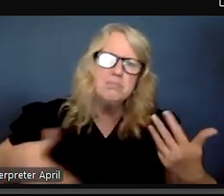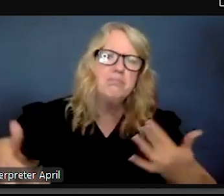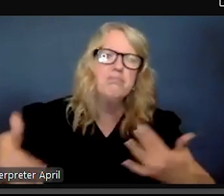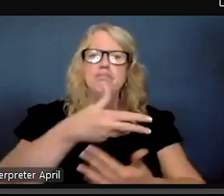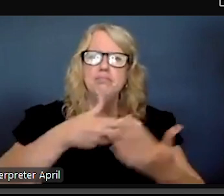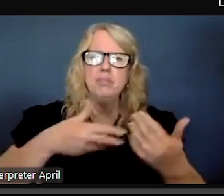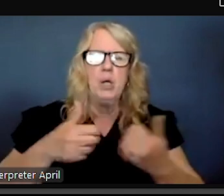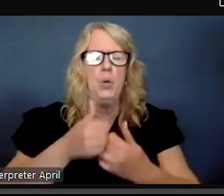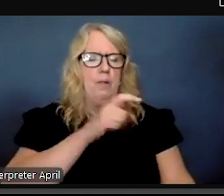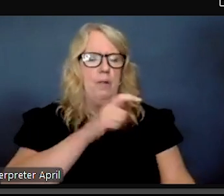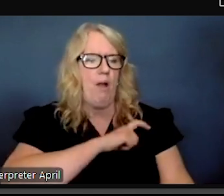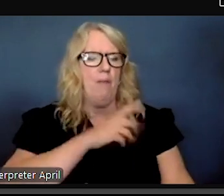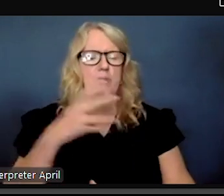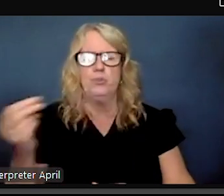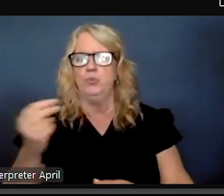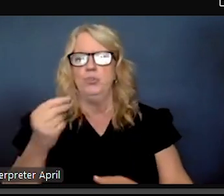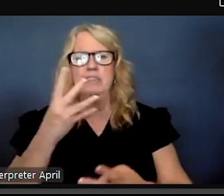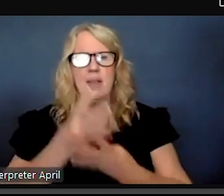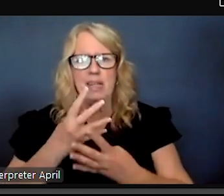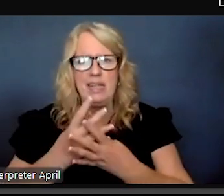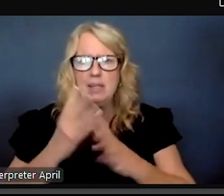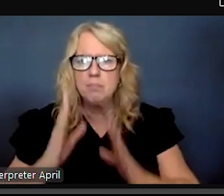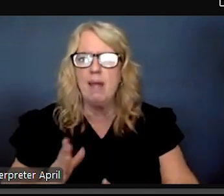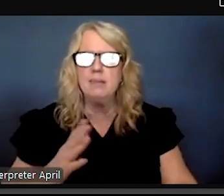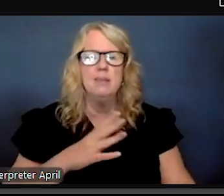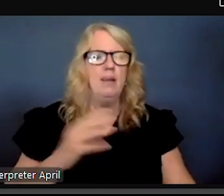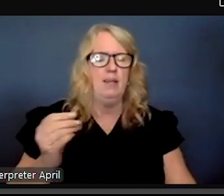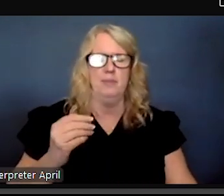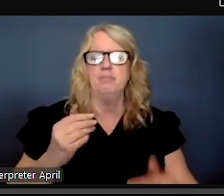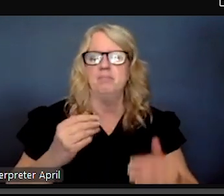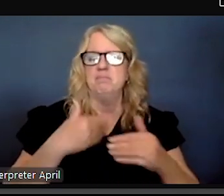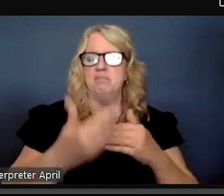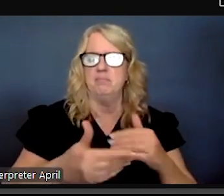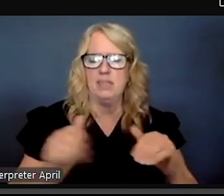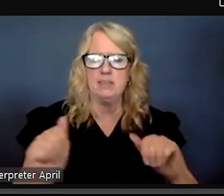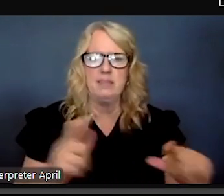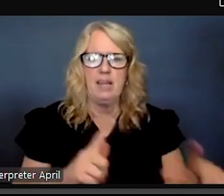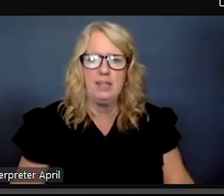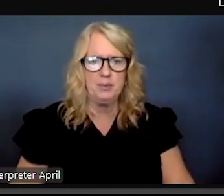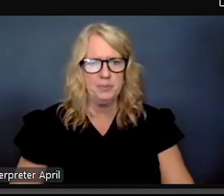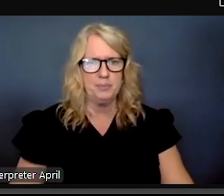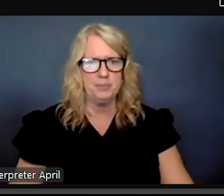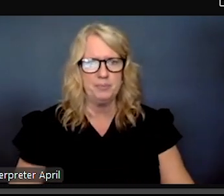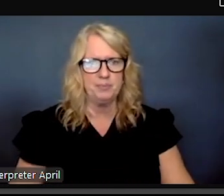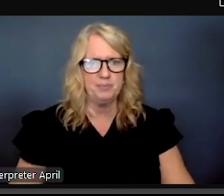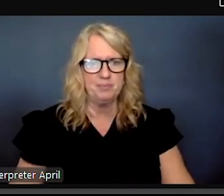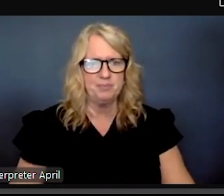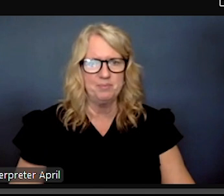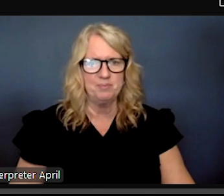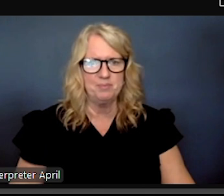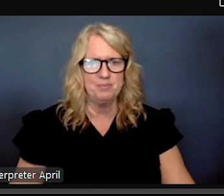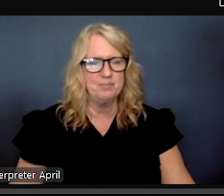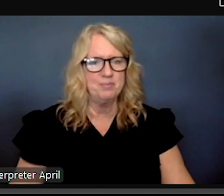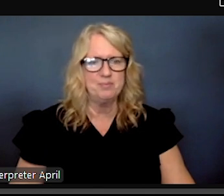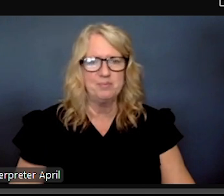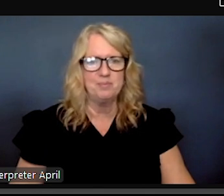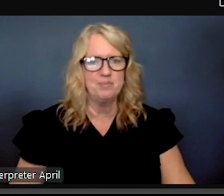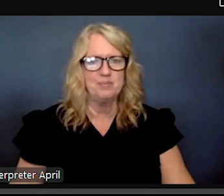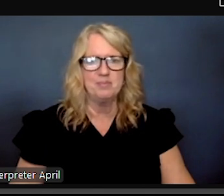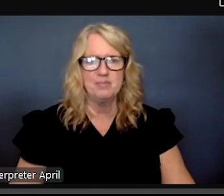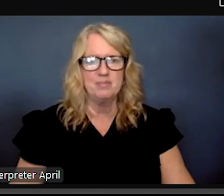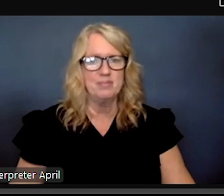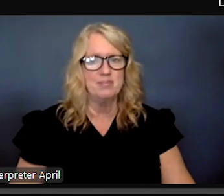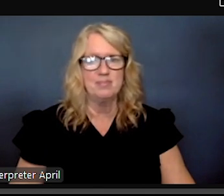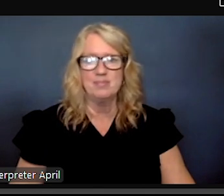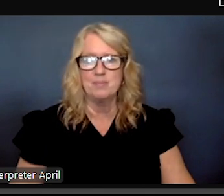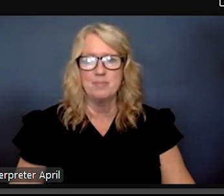the officers and the inmates. Go ahead to the next slide. They they